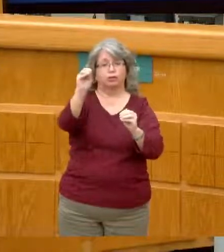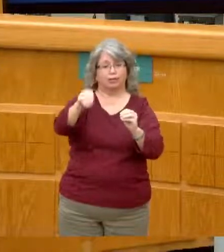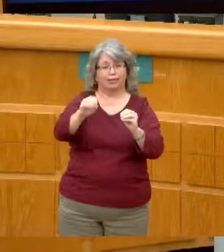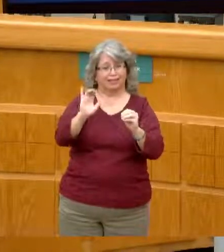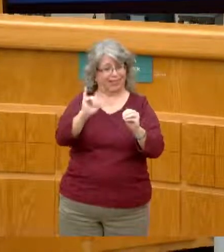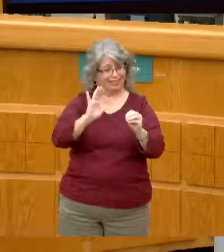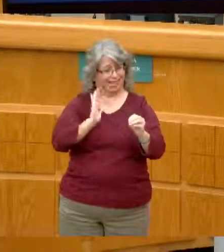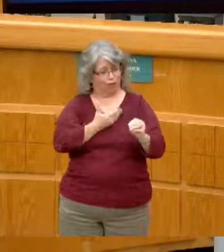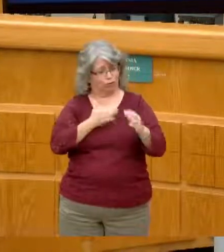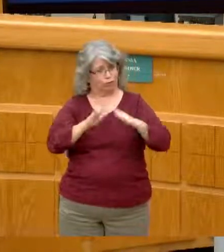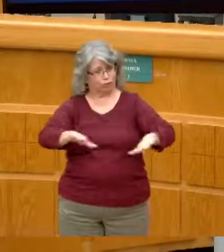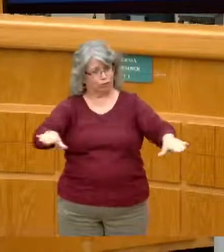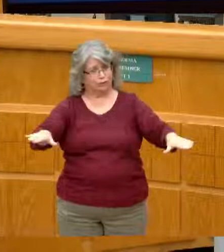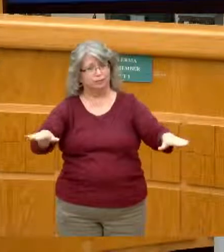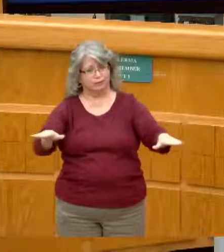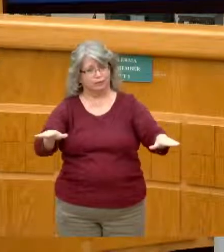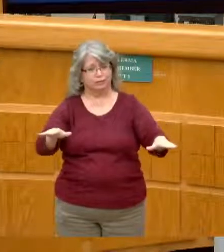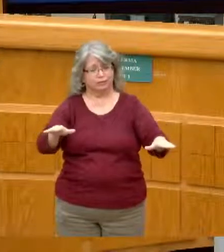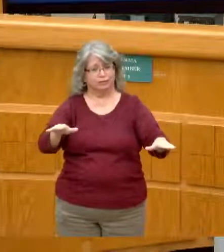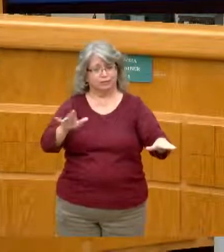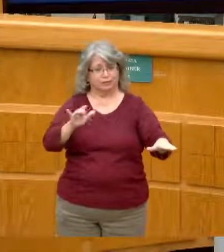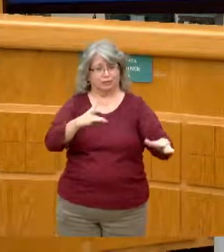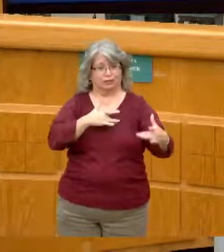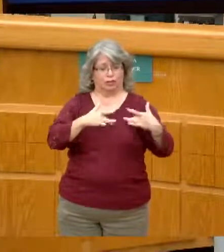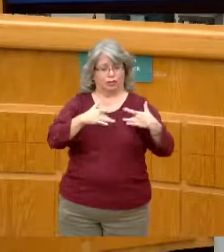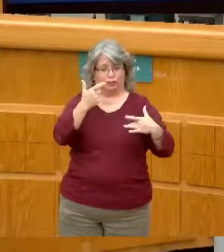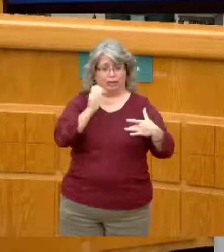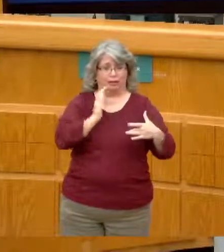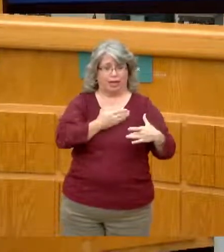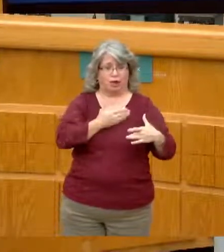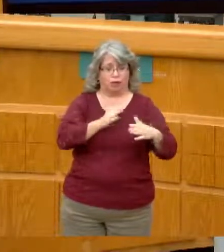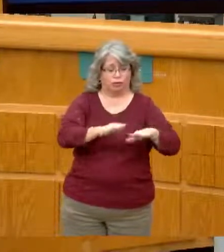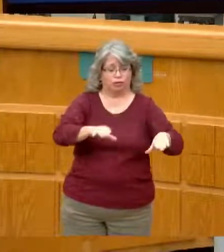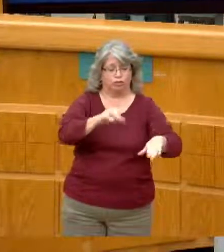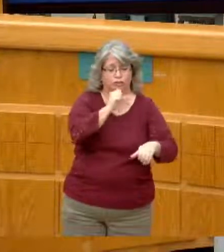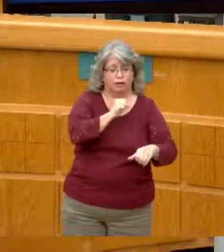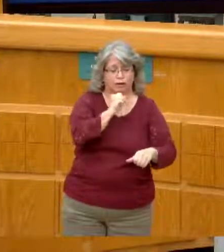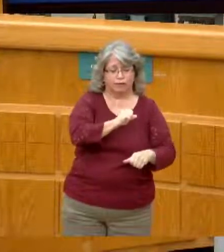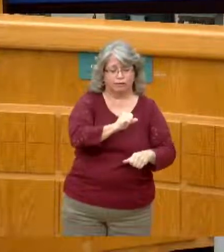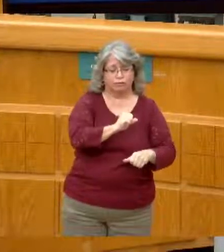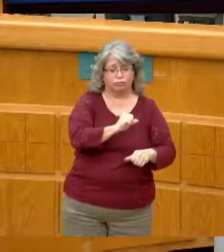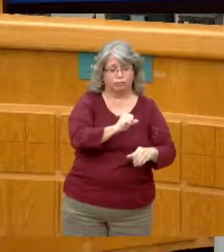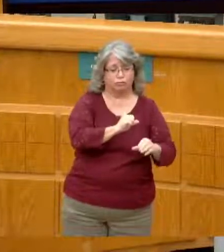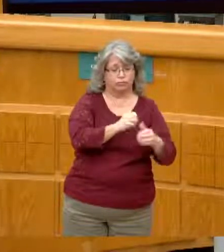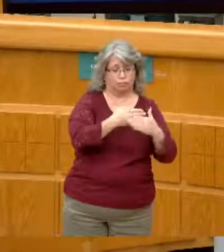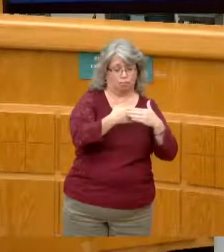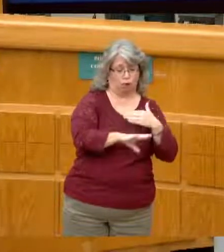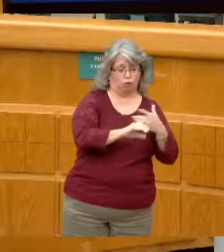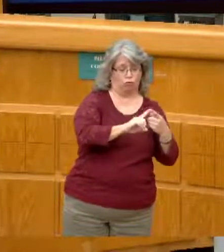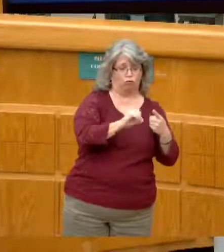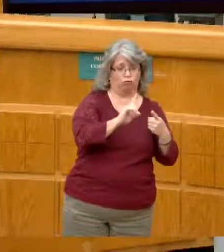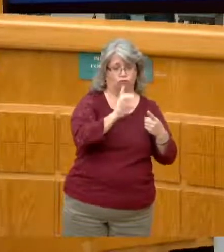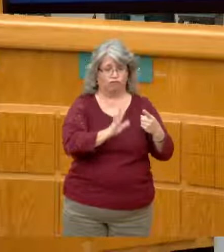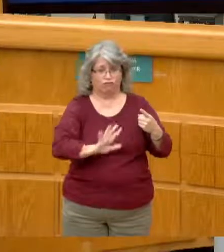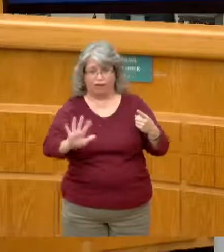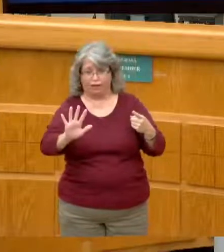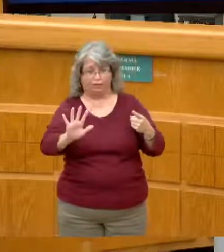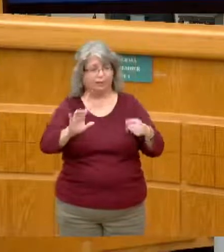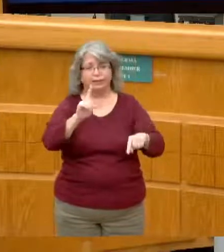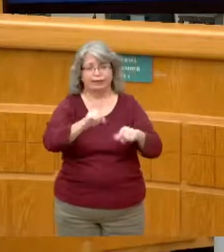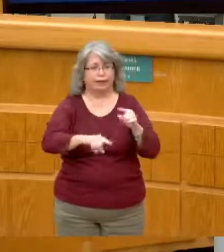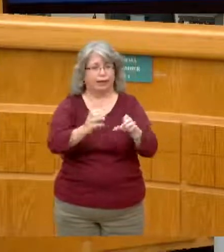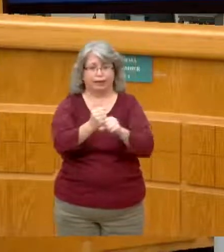right? So it's concerning because our children 0 to 5, ages 0 to 5 are not vaccinated. They're not eligible to be